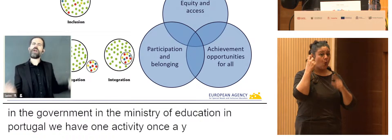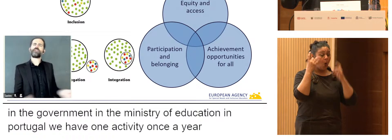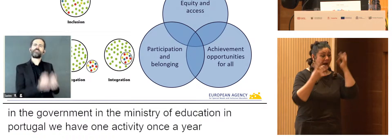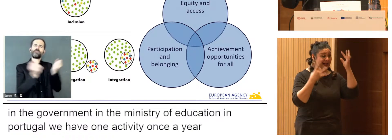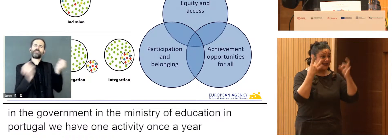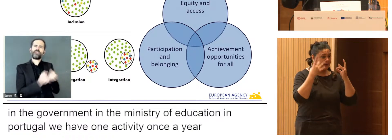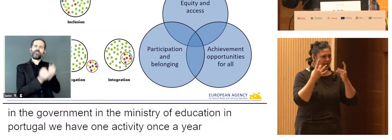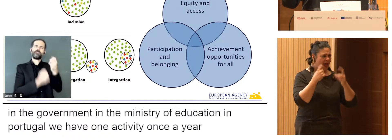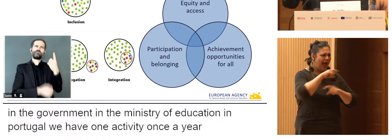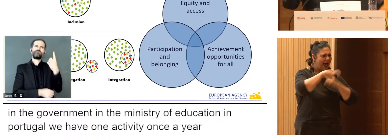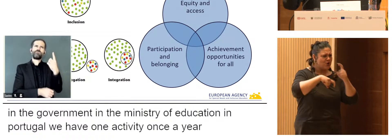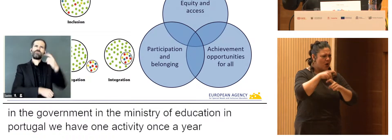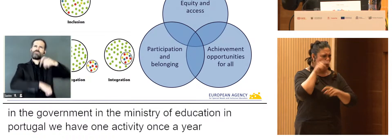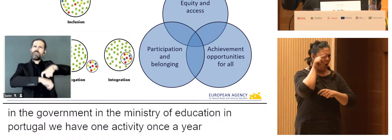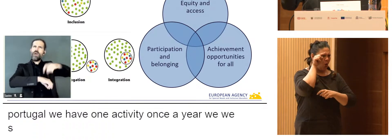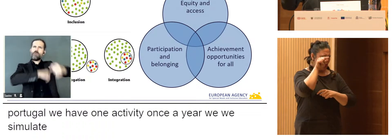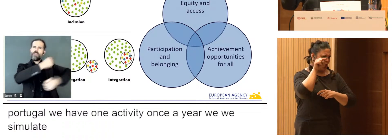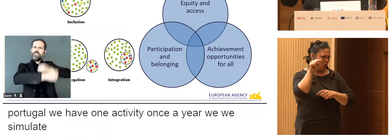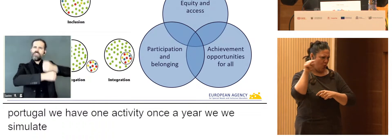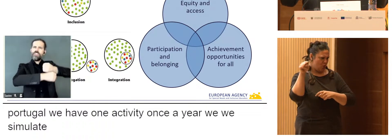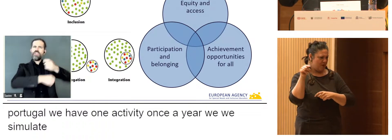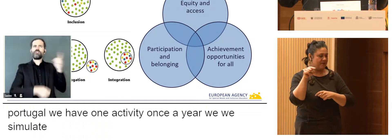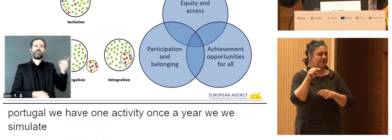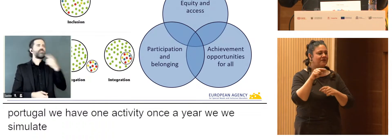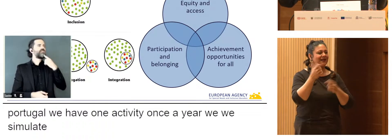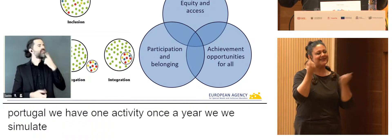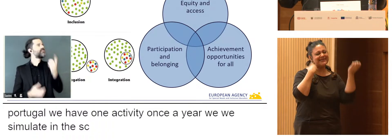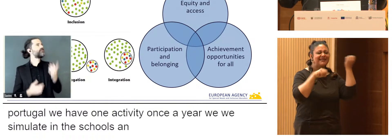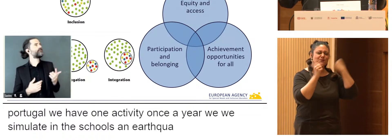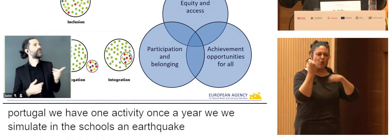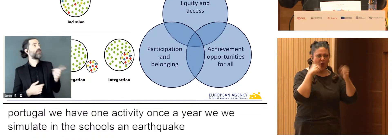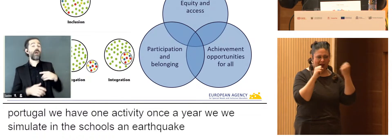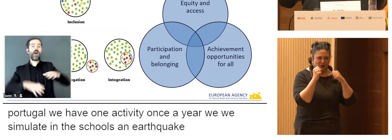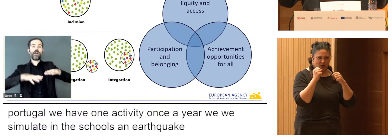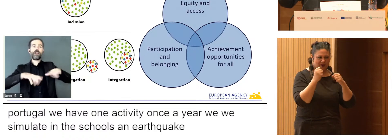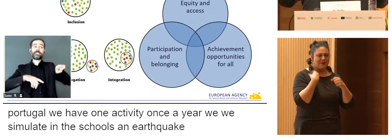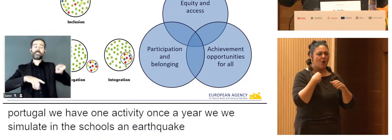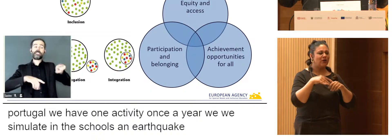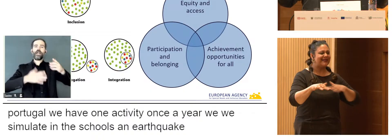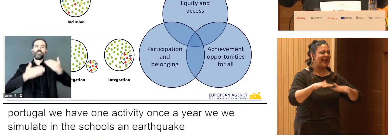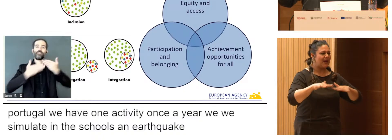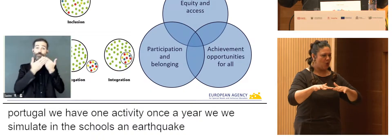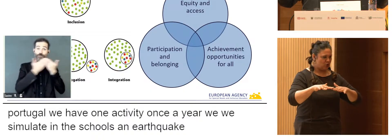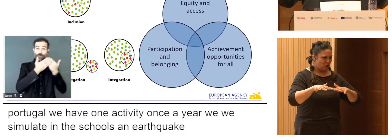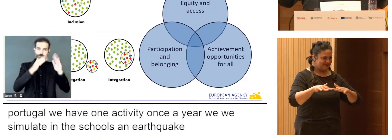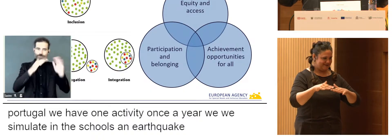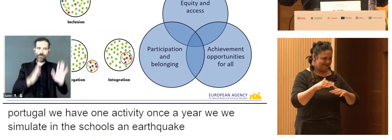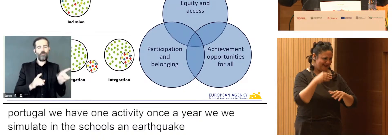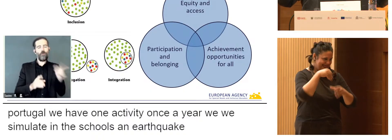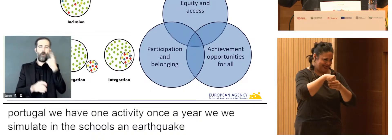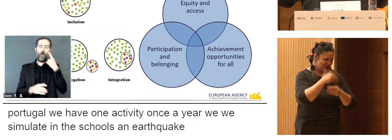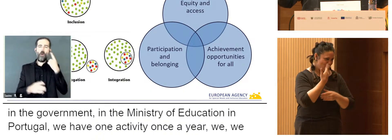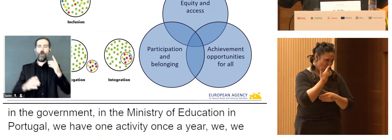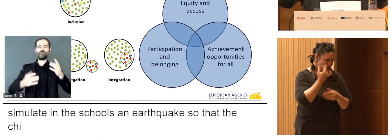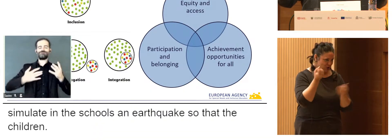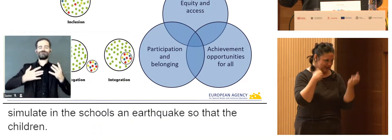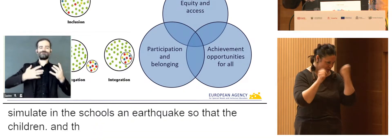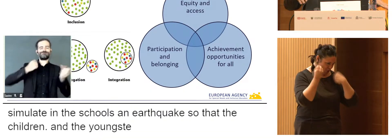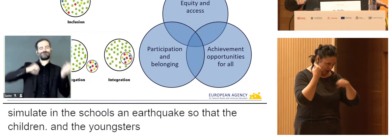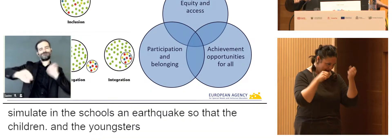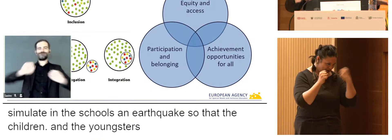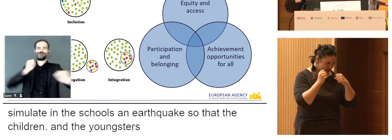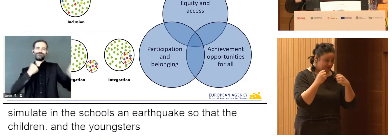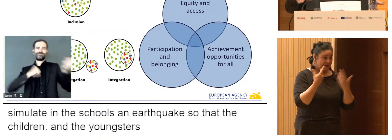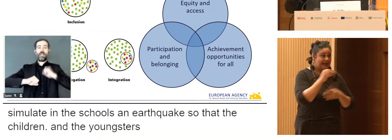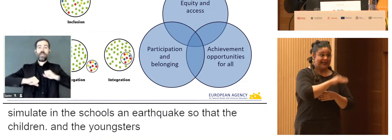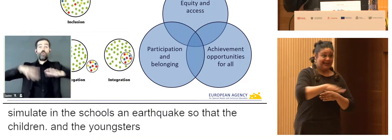We simulate in the schools an earthquake so that the children and the youngsters learn the